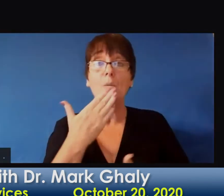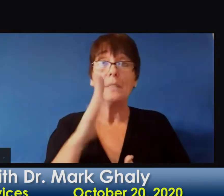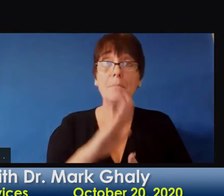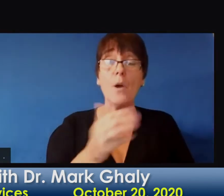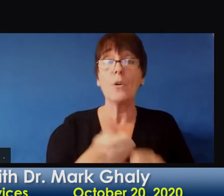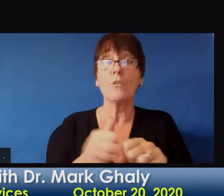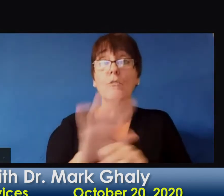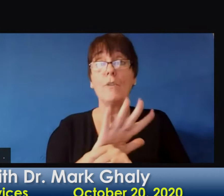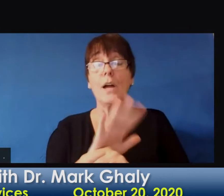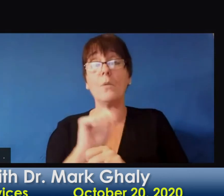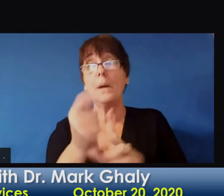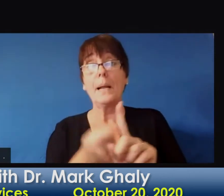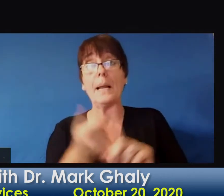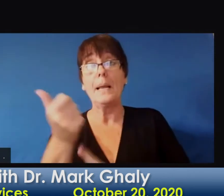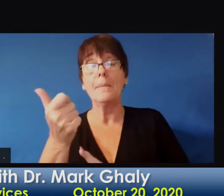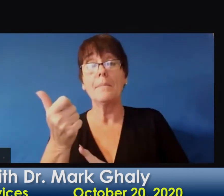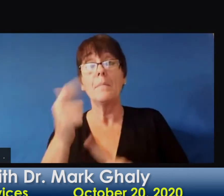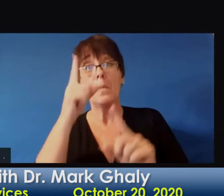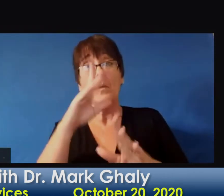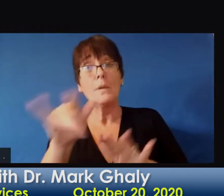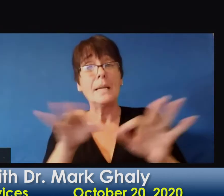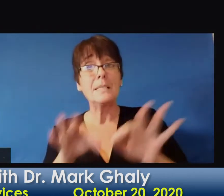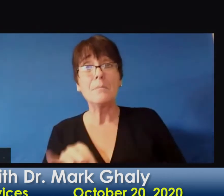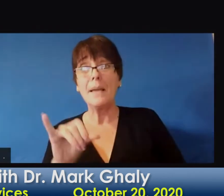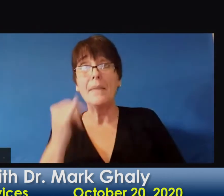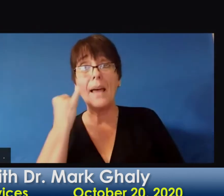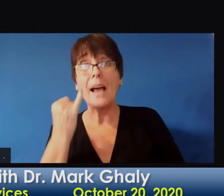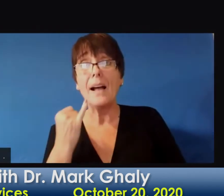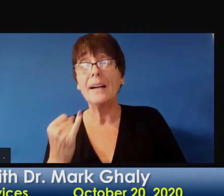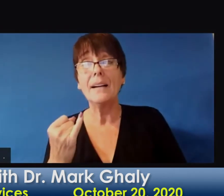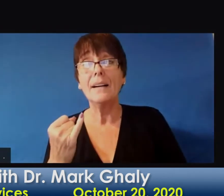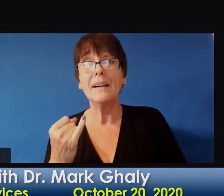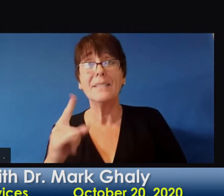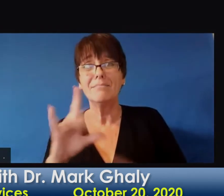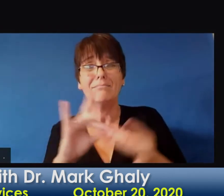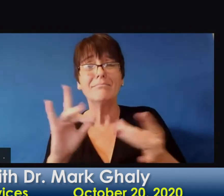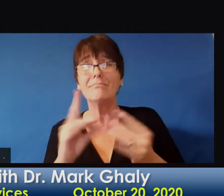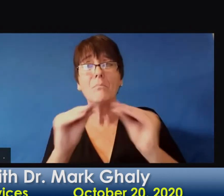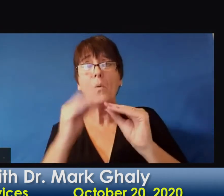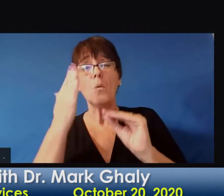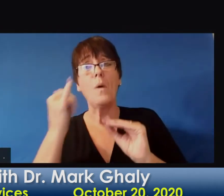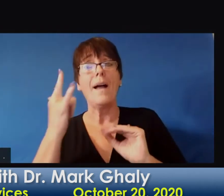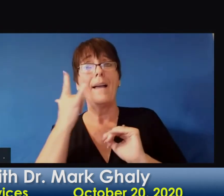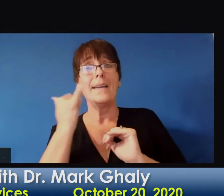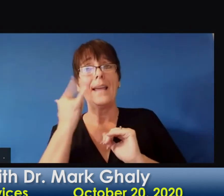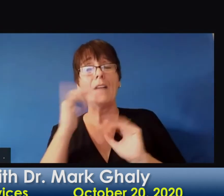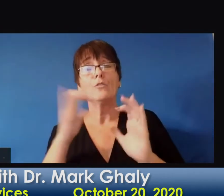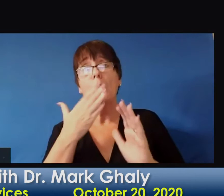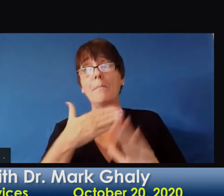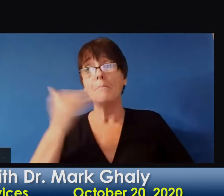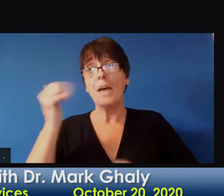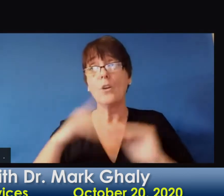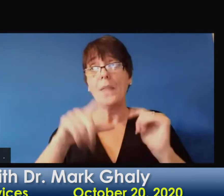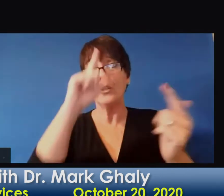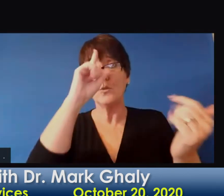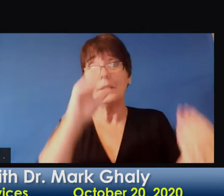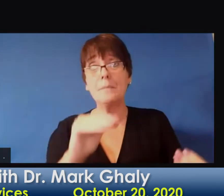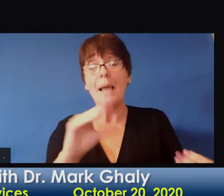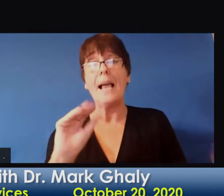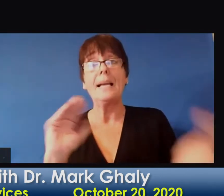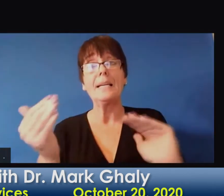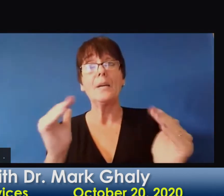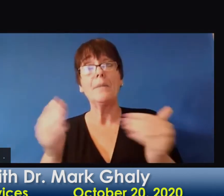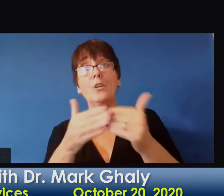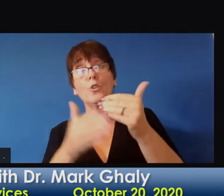was completely eliminated. So I'm hoping you can explain this idea. Can you talk in more detail about why California is doing better than you expected and compared to the rest of